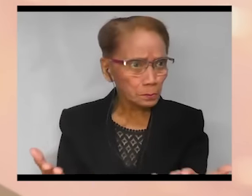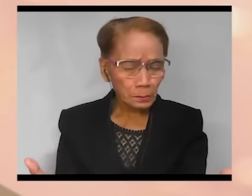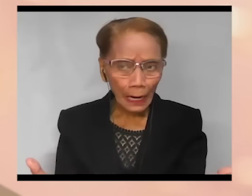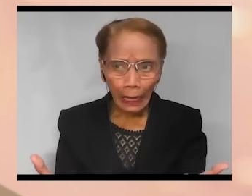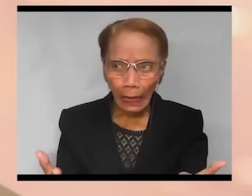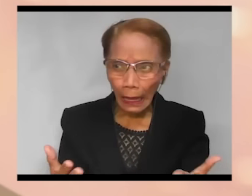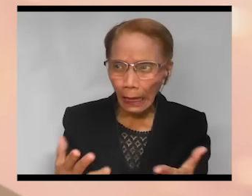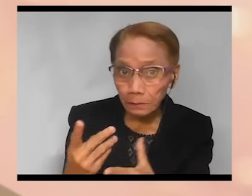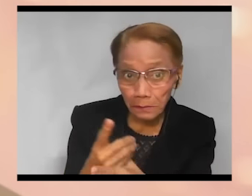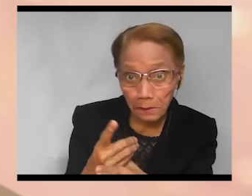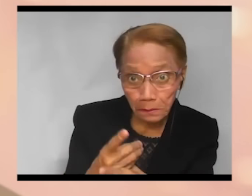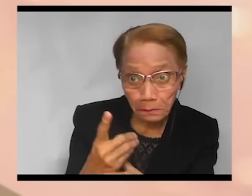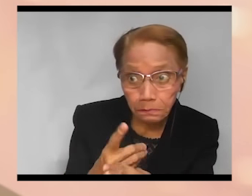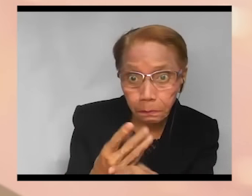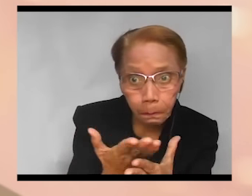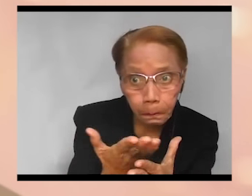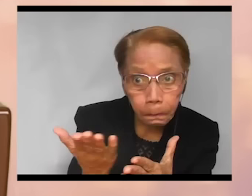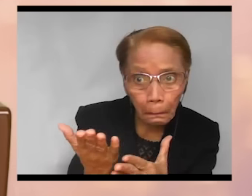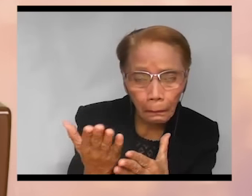We should be disturbed.